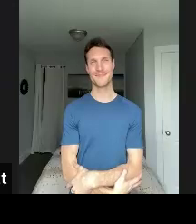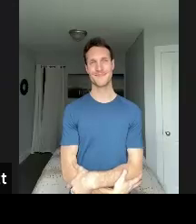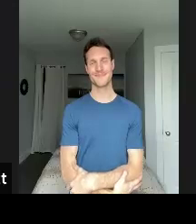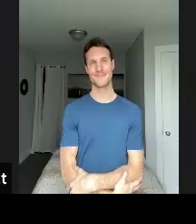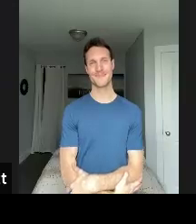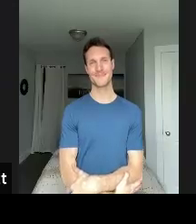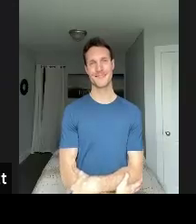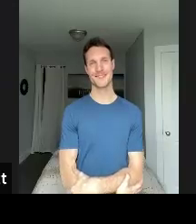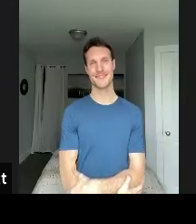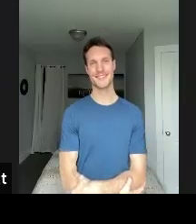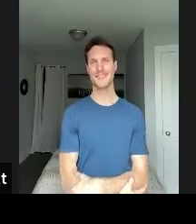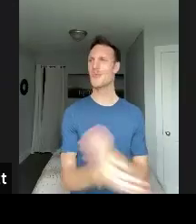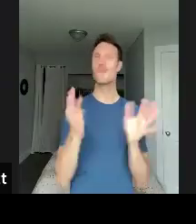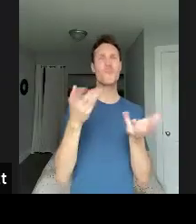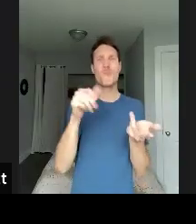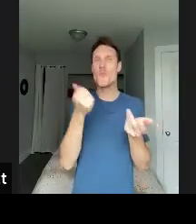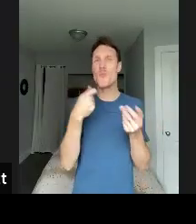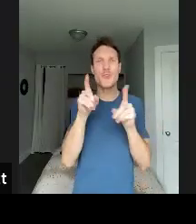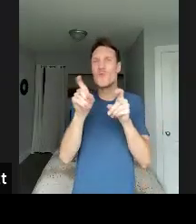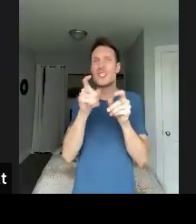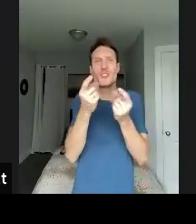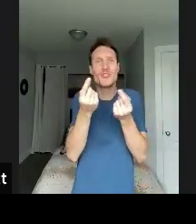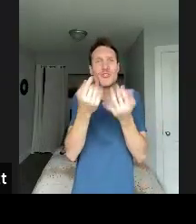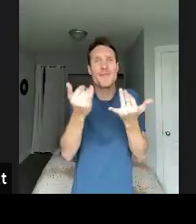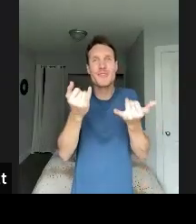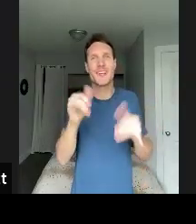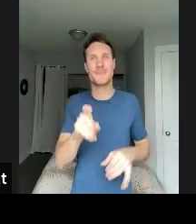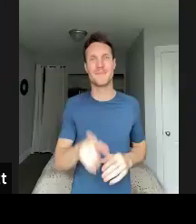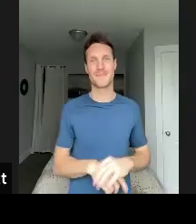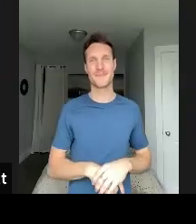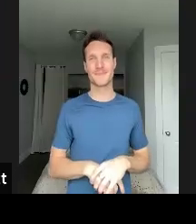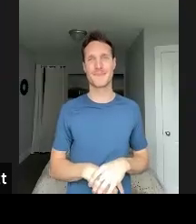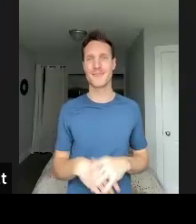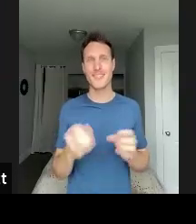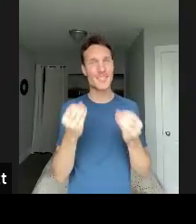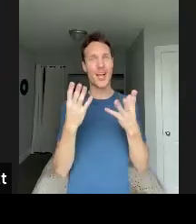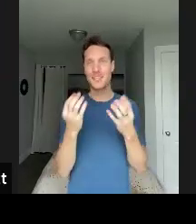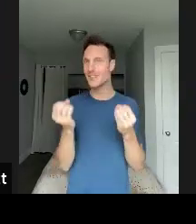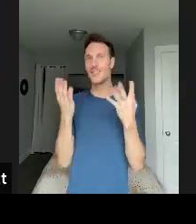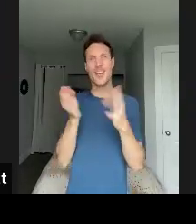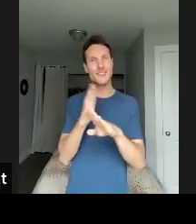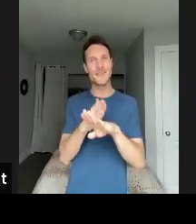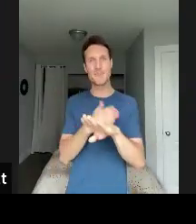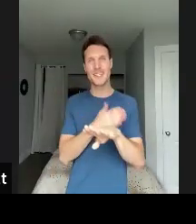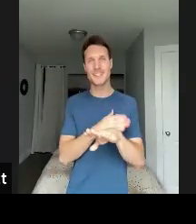What other questions do you have today? Heard lots of updates.